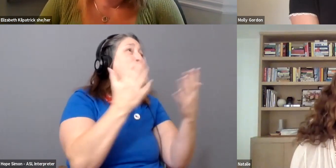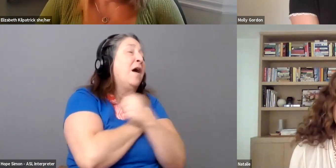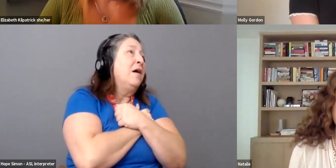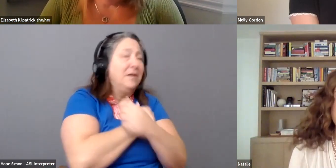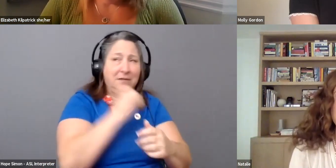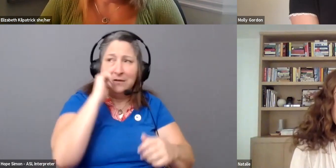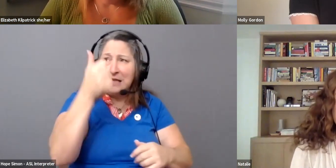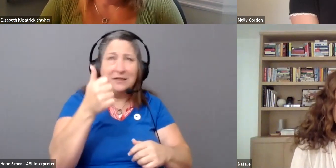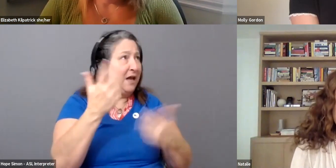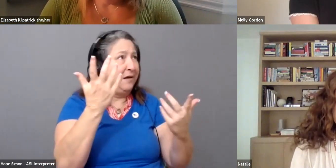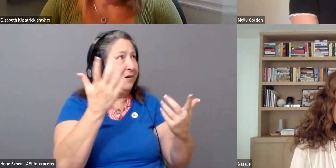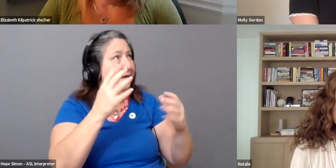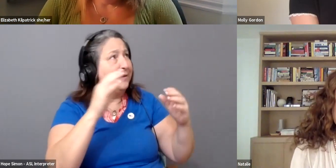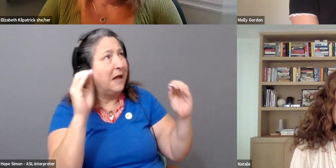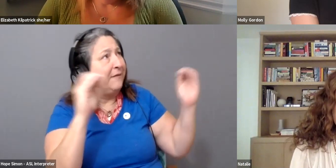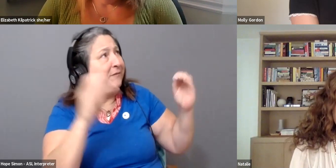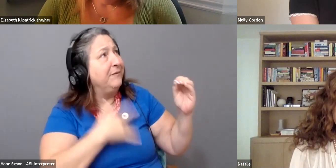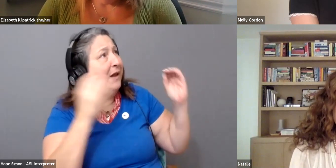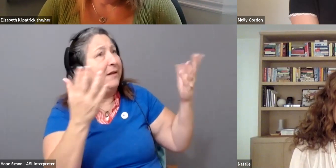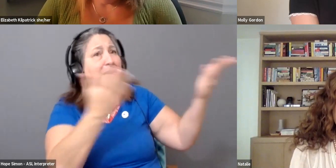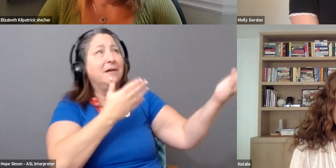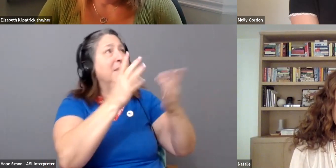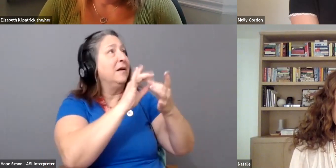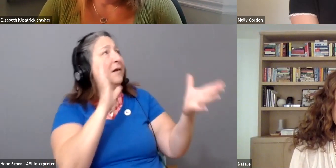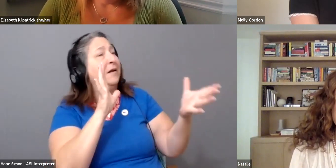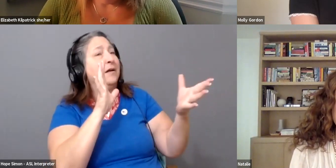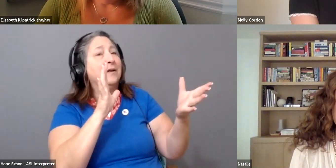day. And I think that there's something about us that we